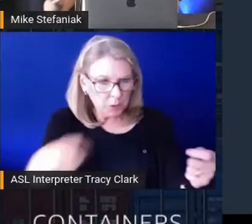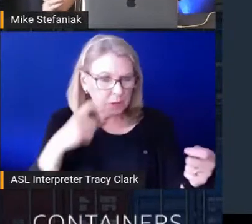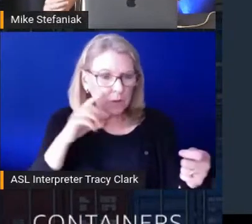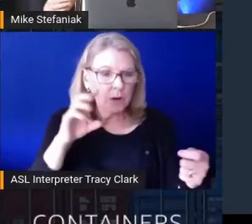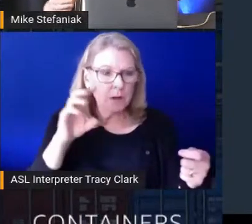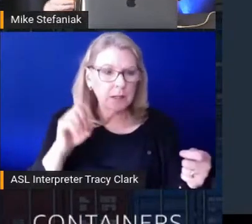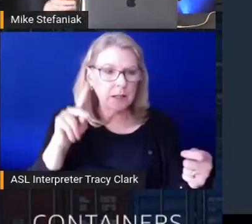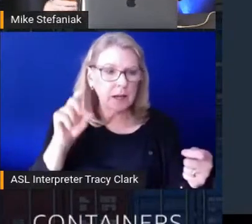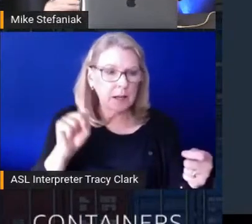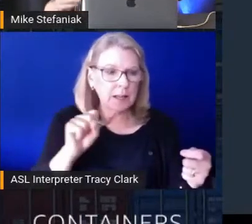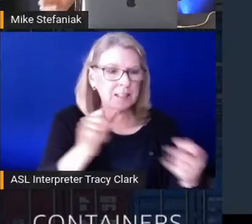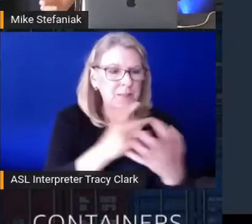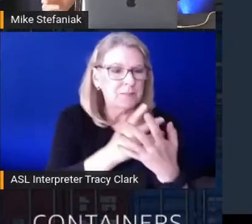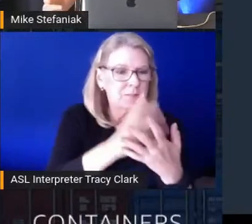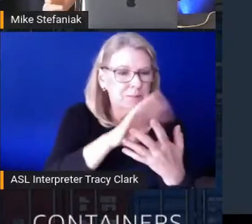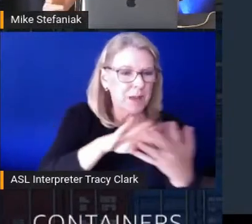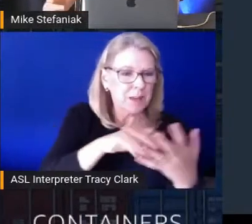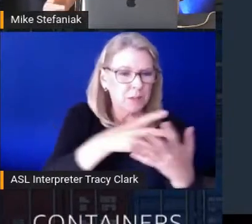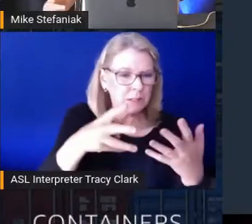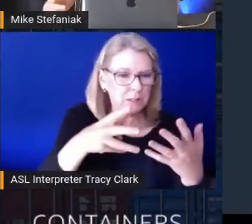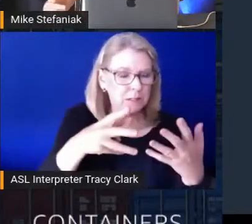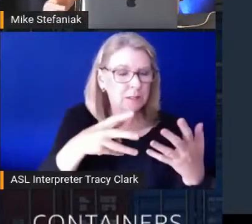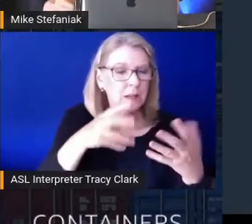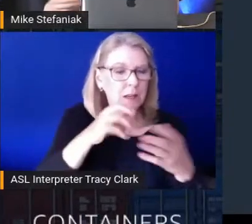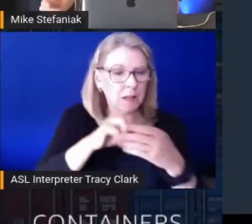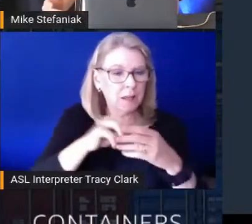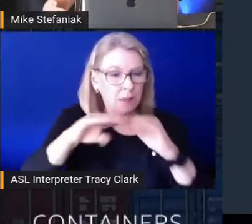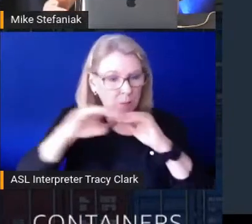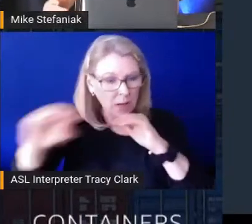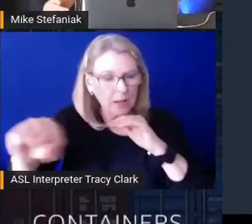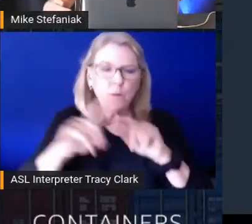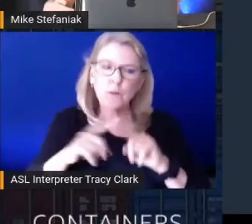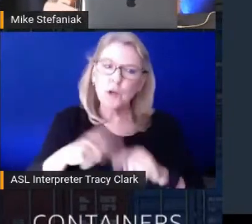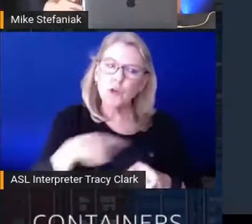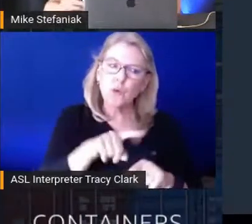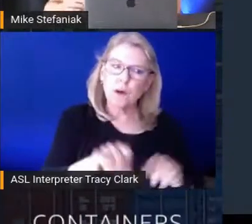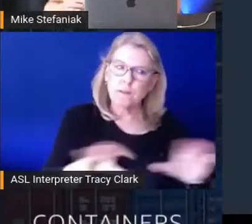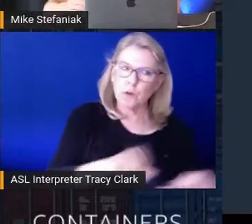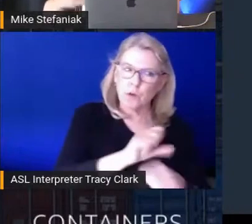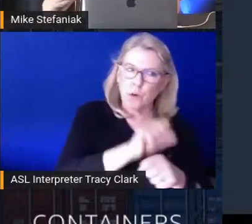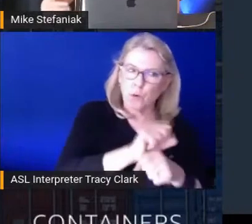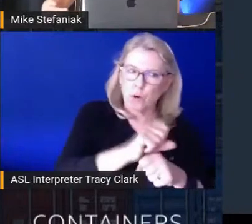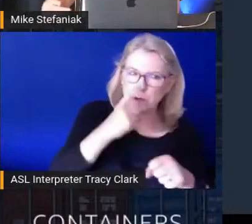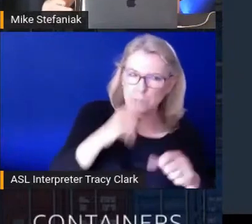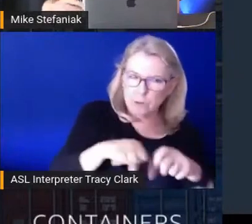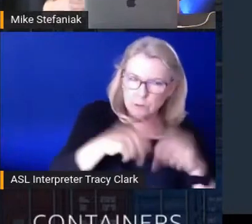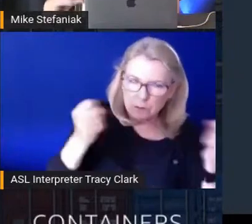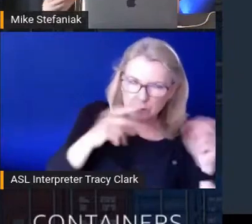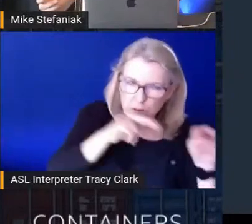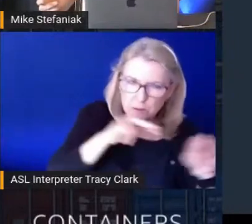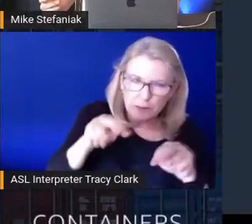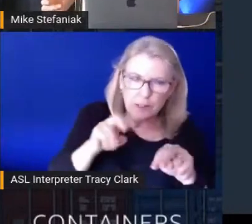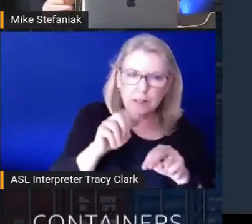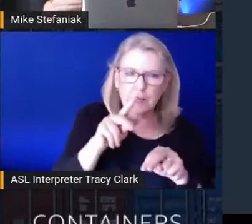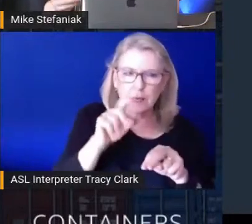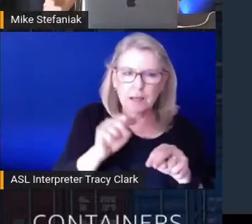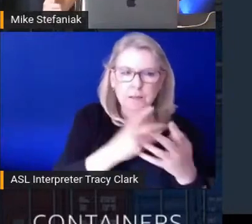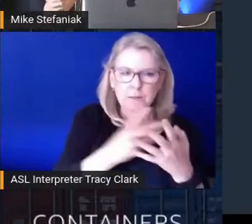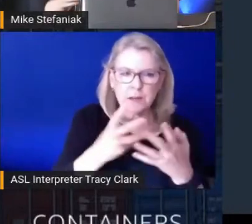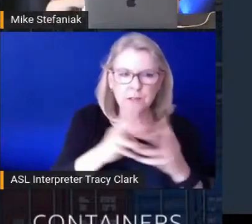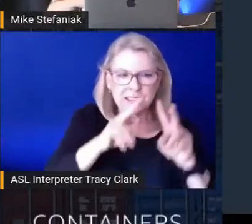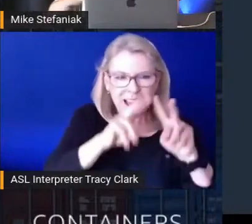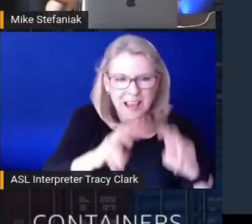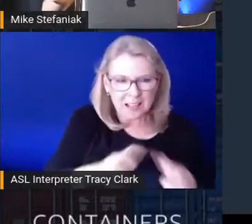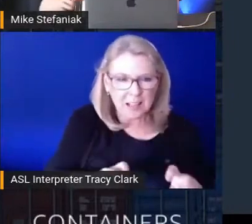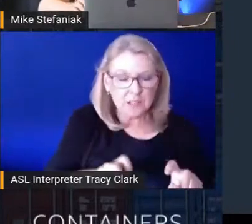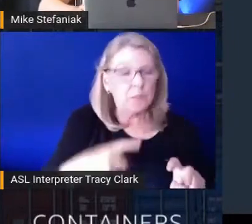still have to do the work of ingesting those metrics and analyzing them. We want to make that easier for you so you can just log into EKS, go to the